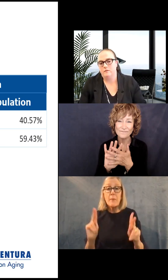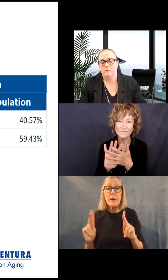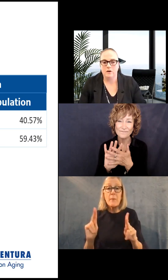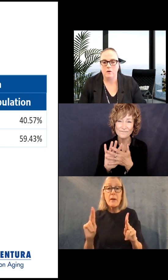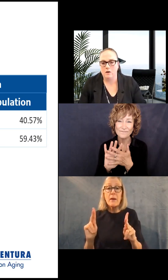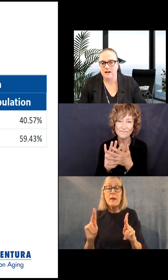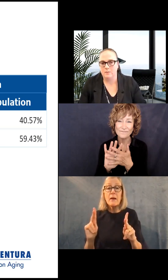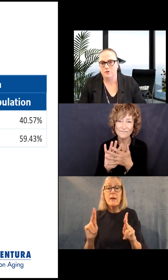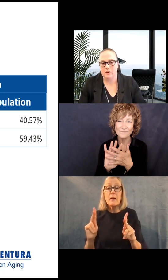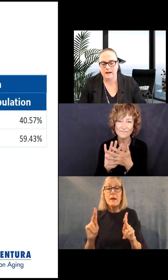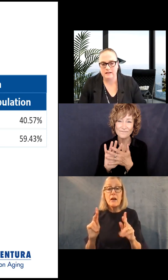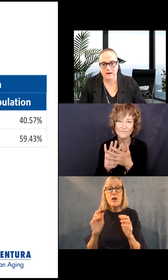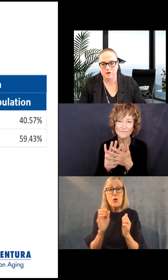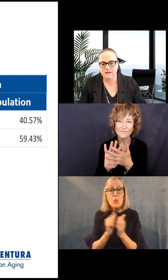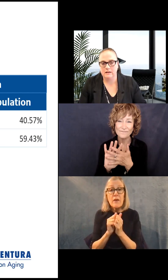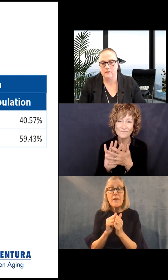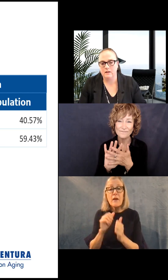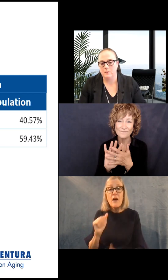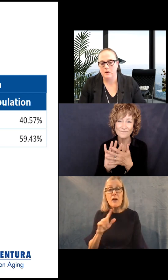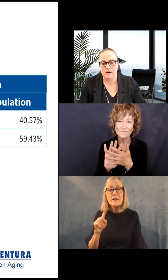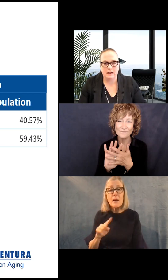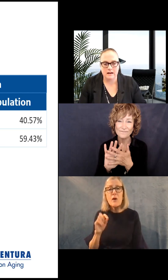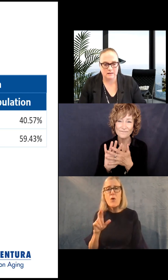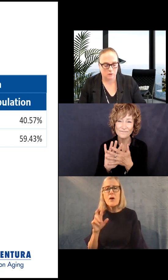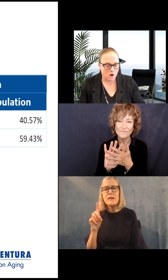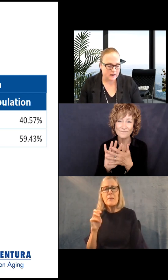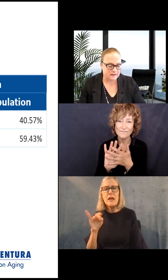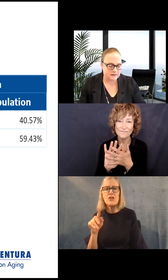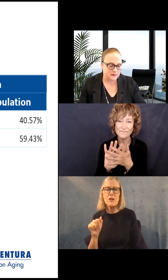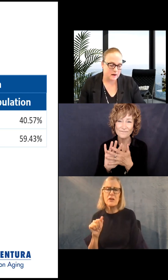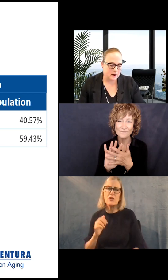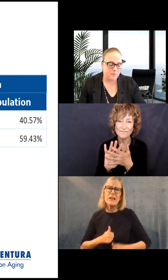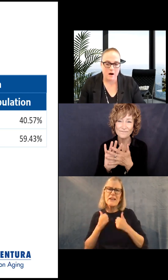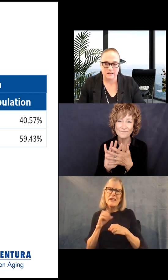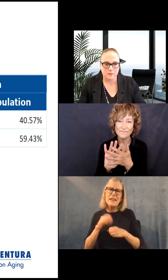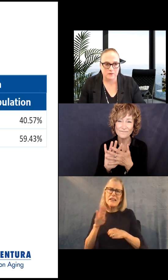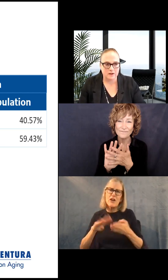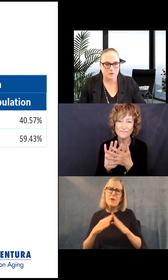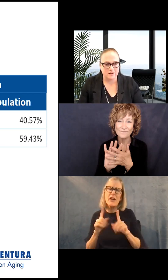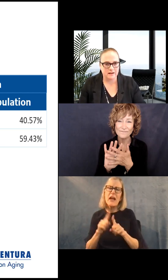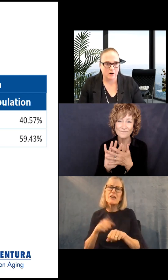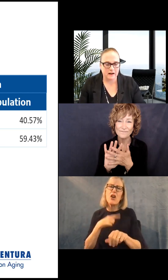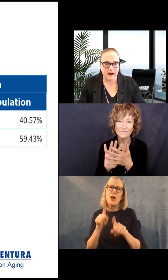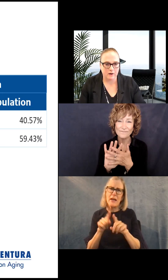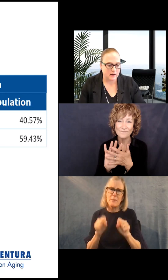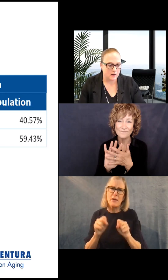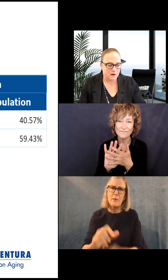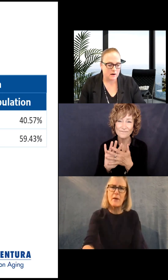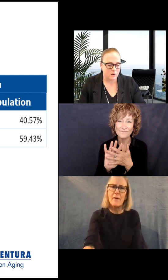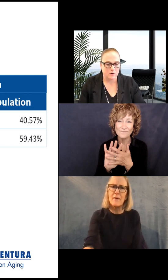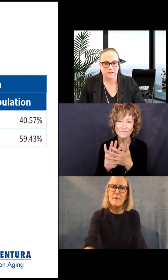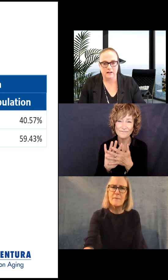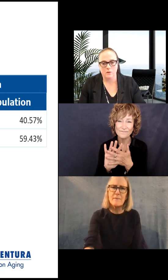with Alzheimer's and related dementia to live in the community as long as it's possible. So just in our